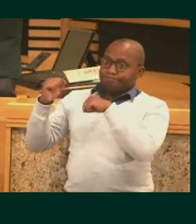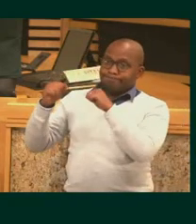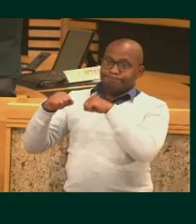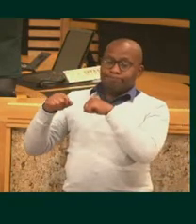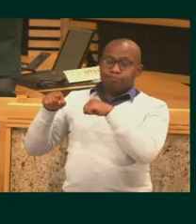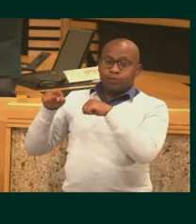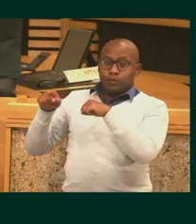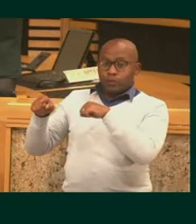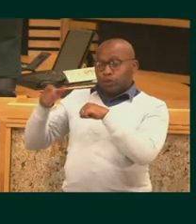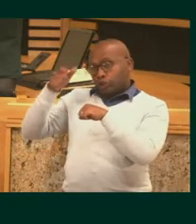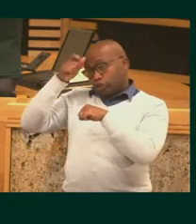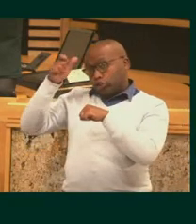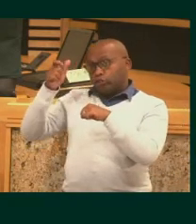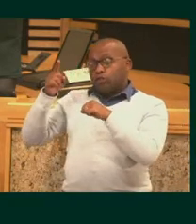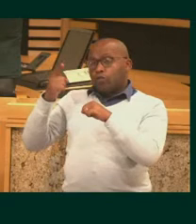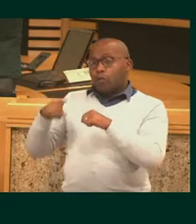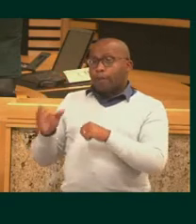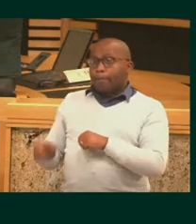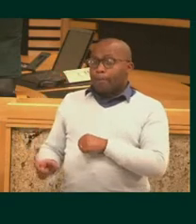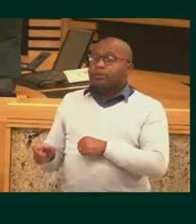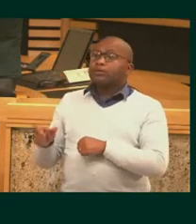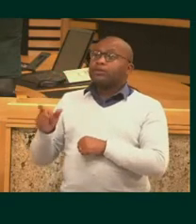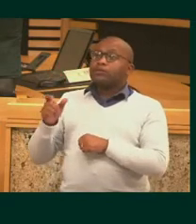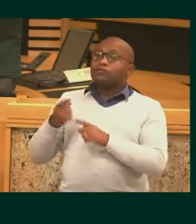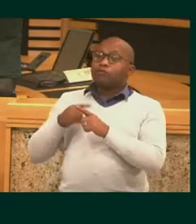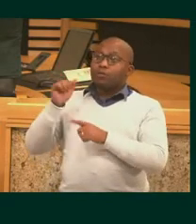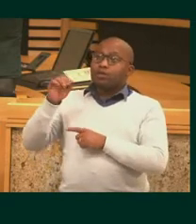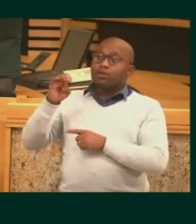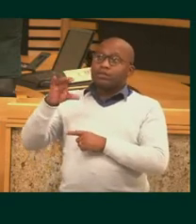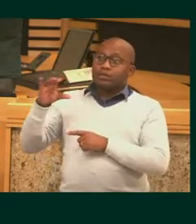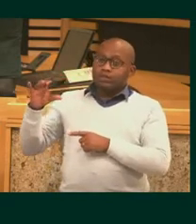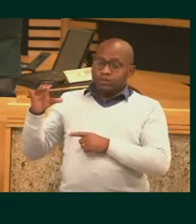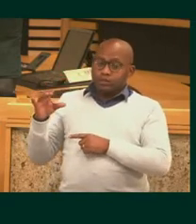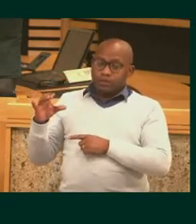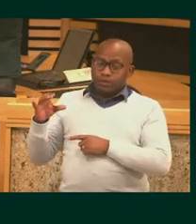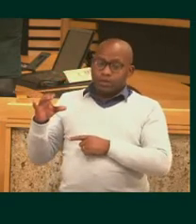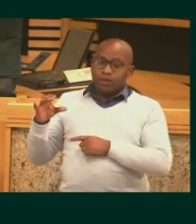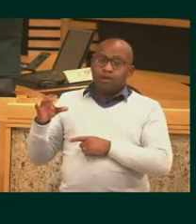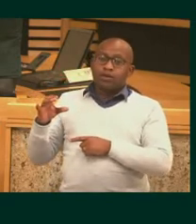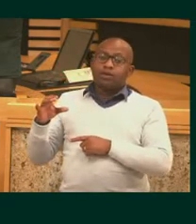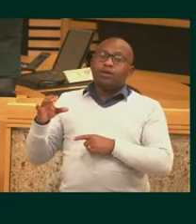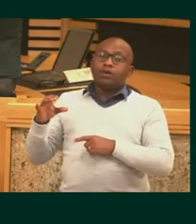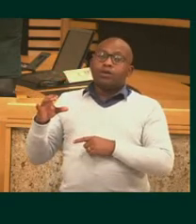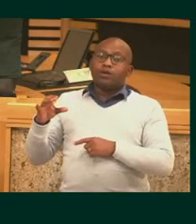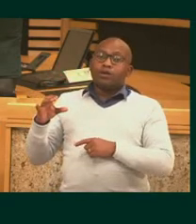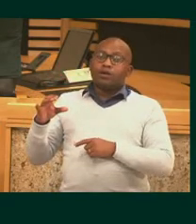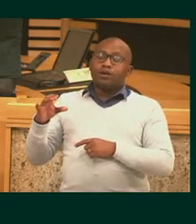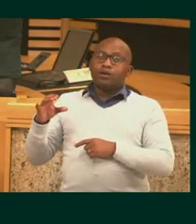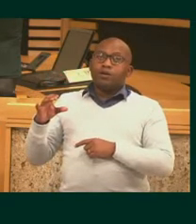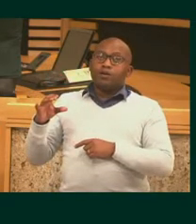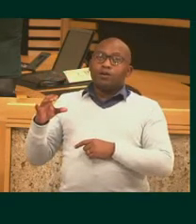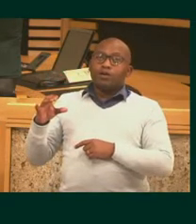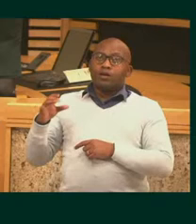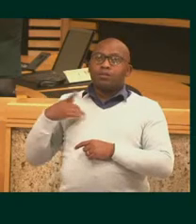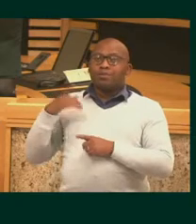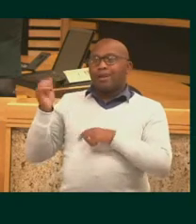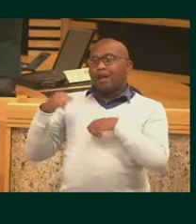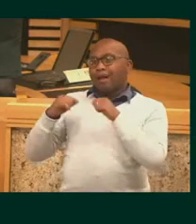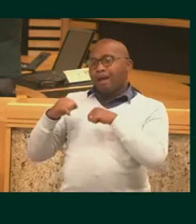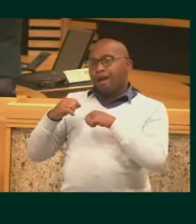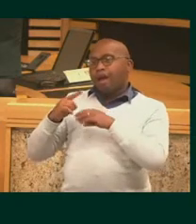thec about the blessings uh we've had around uh the Western